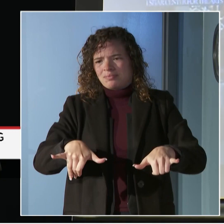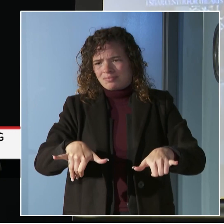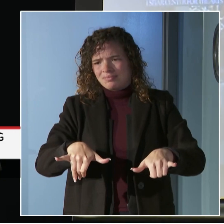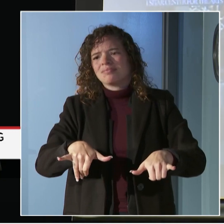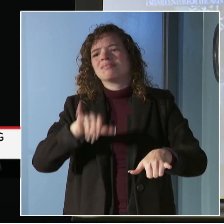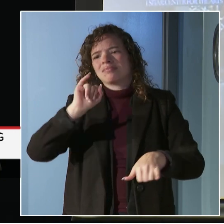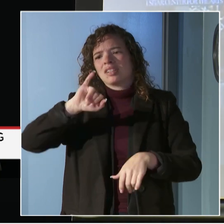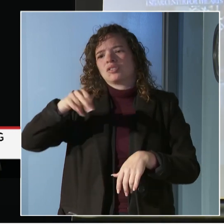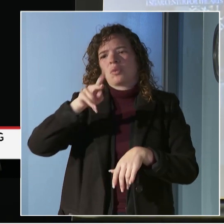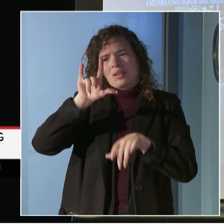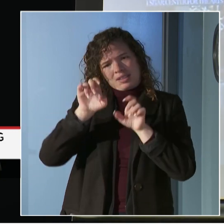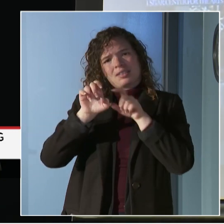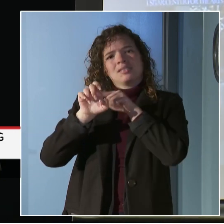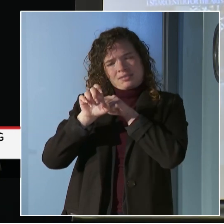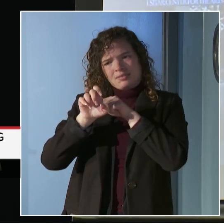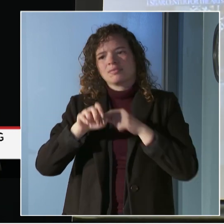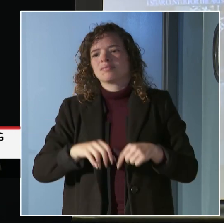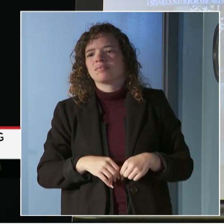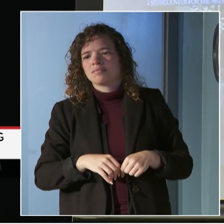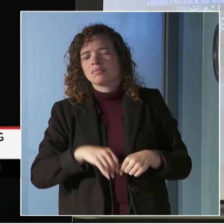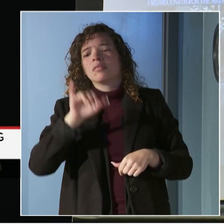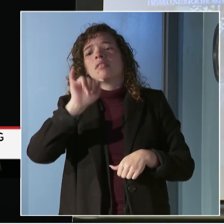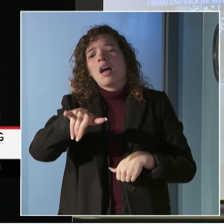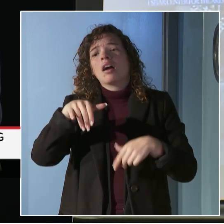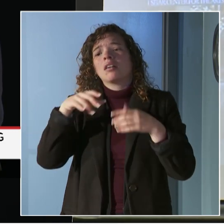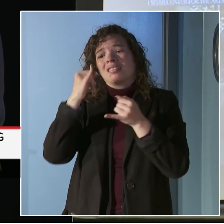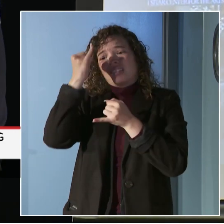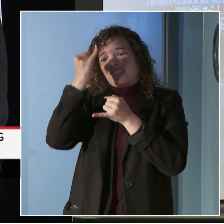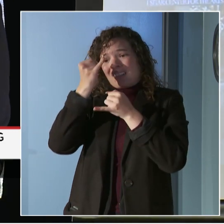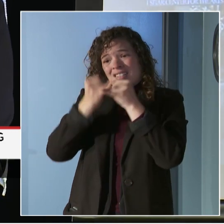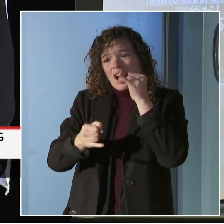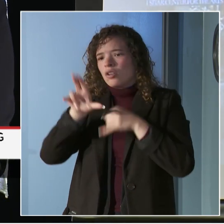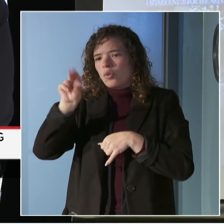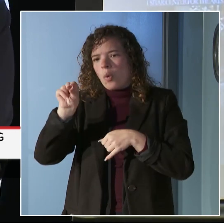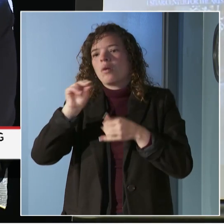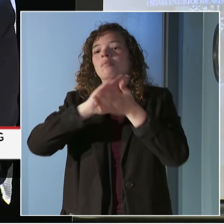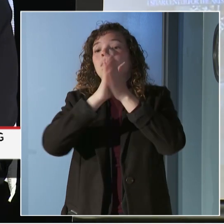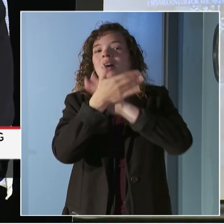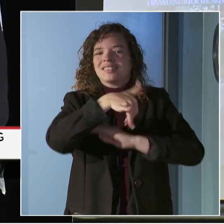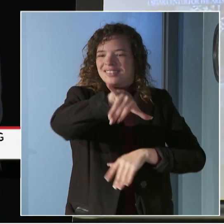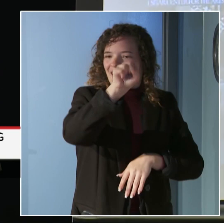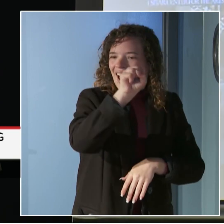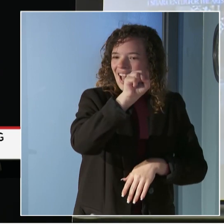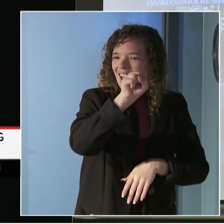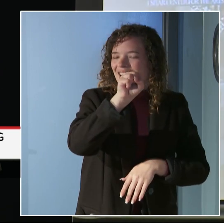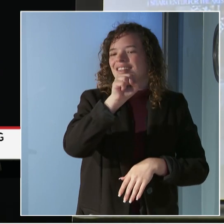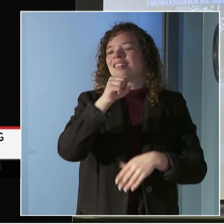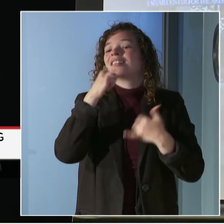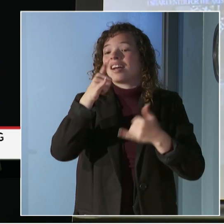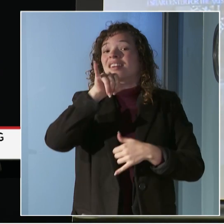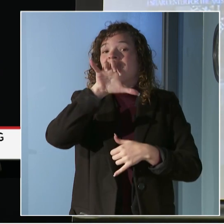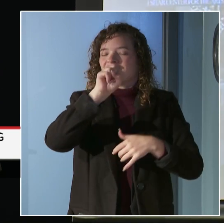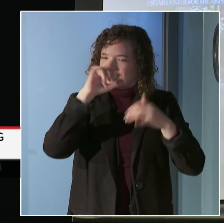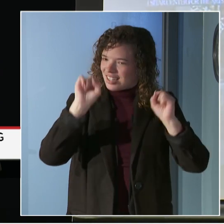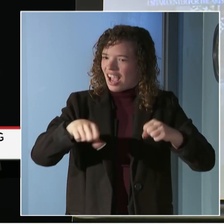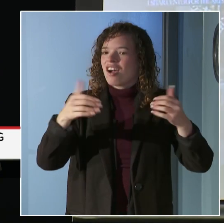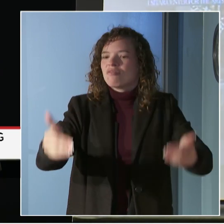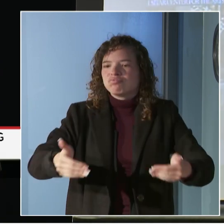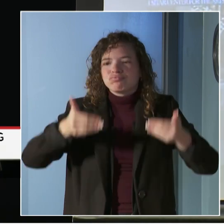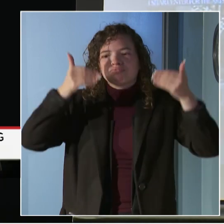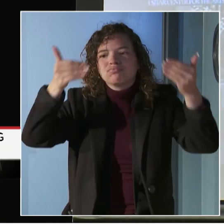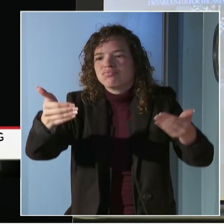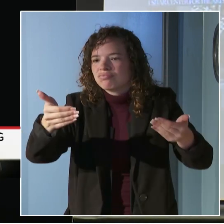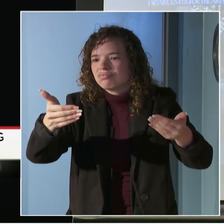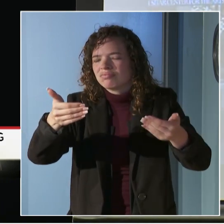after the final no, there comes a yes. And on that yes, the future world depends. I had many doors closed, but with the support of a